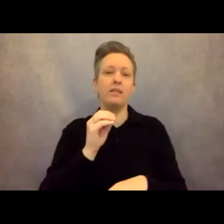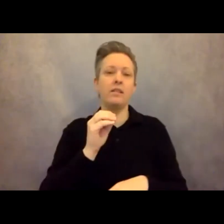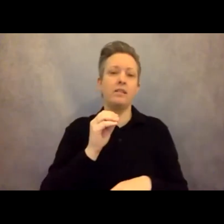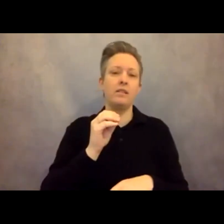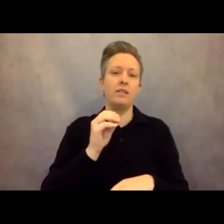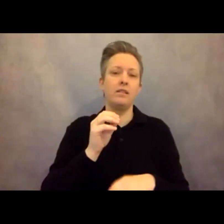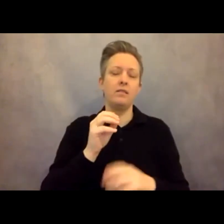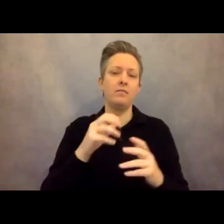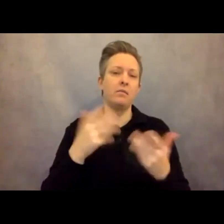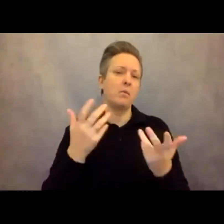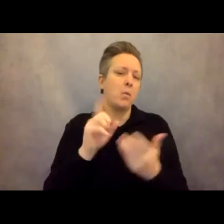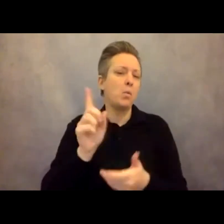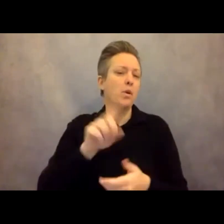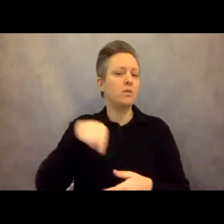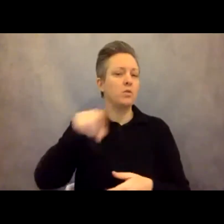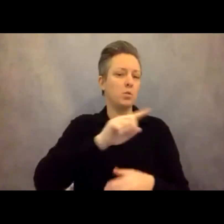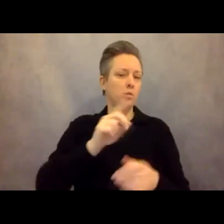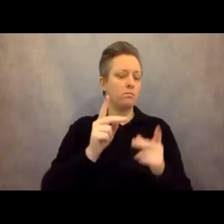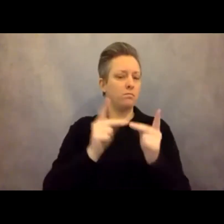work?